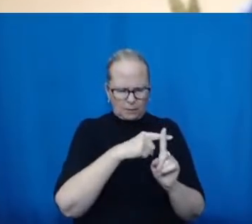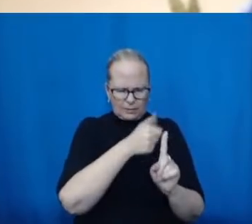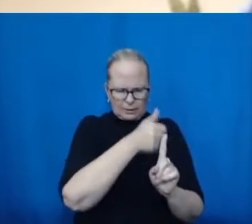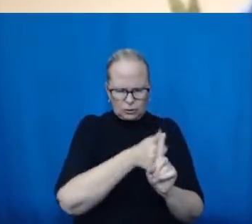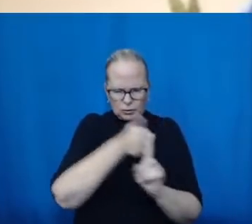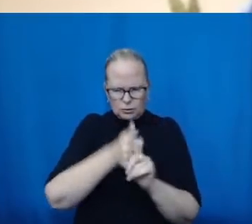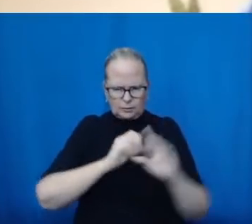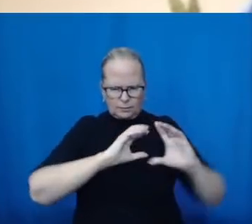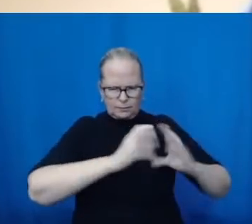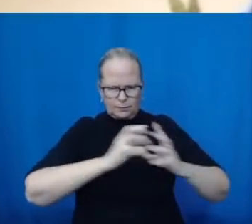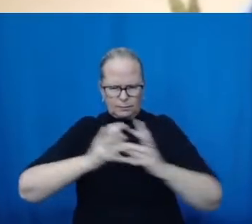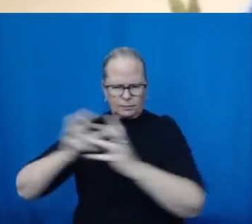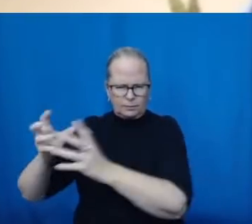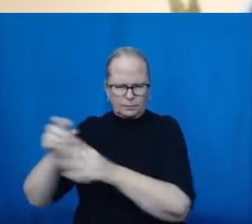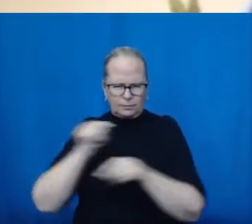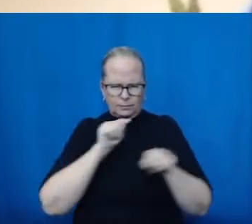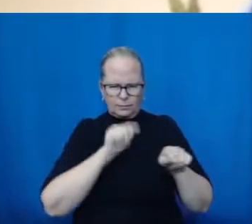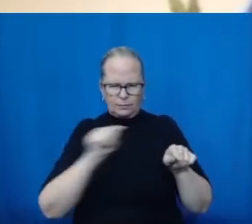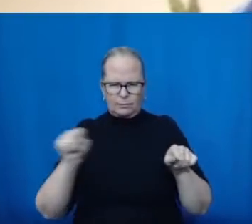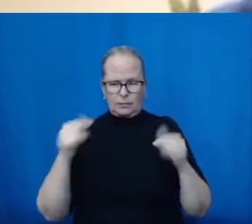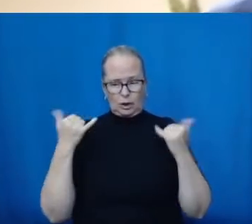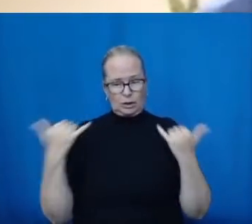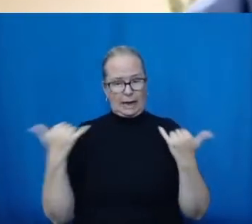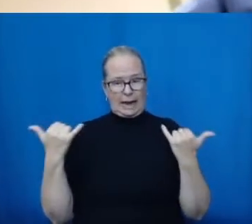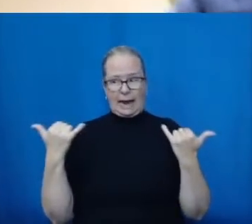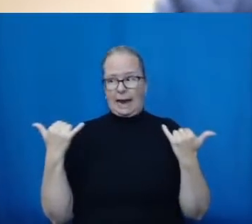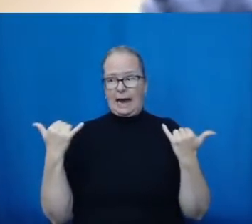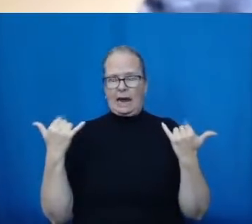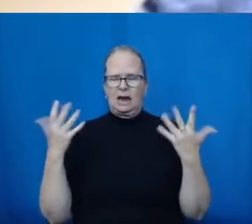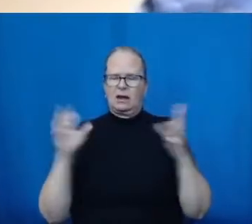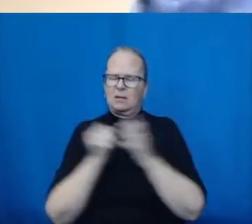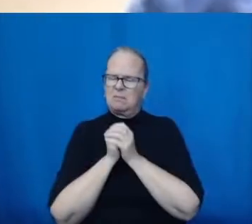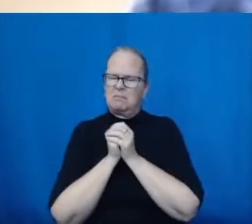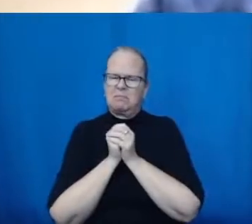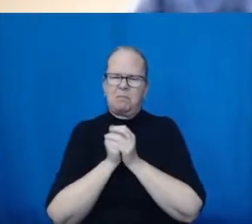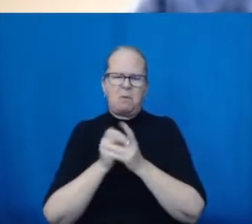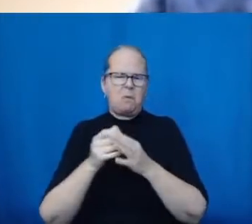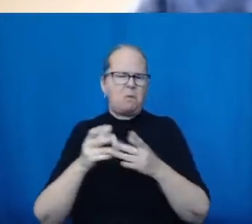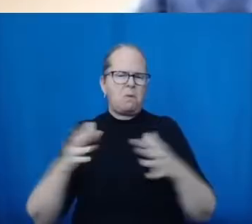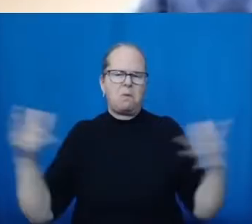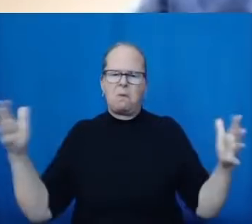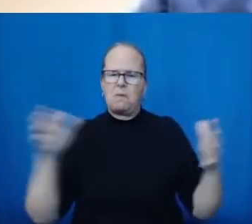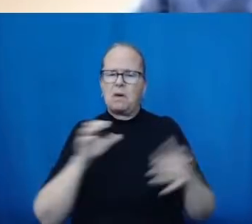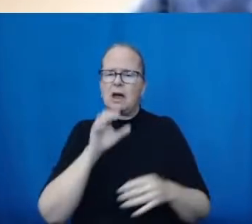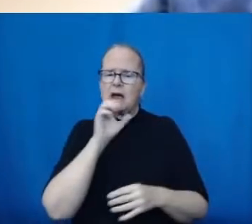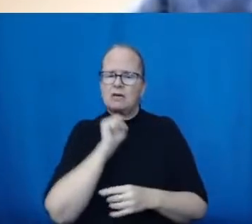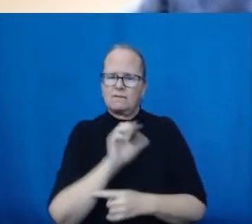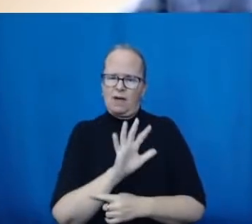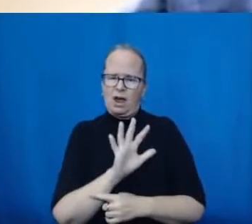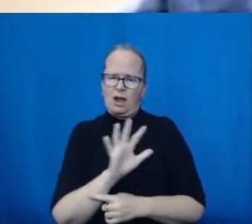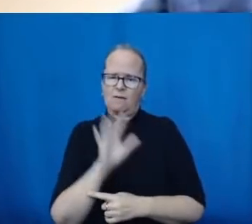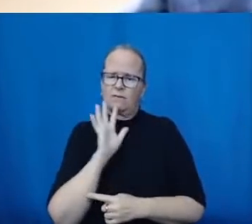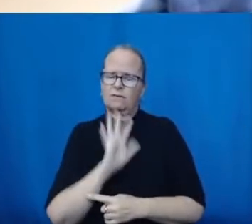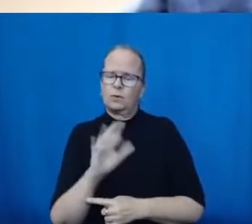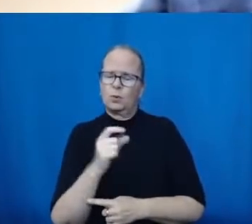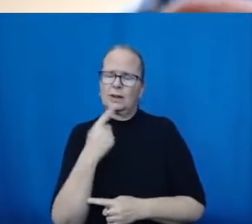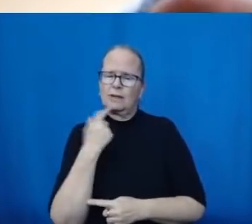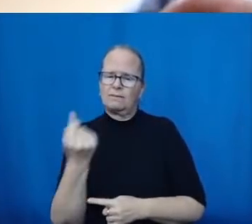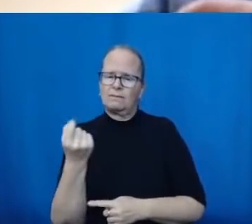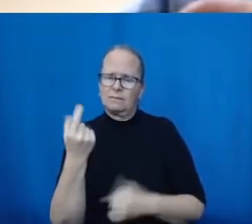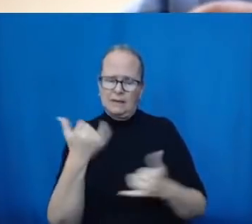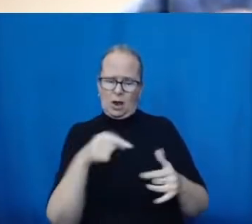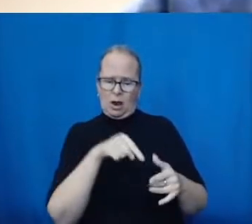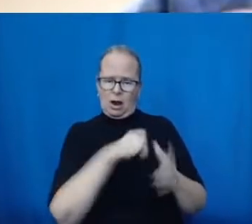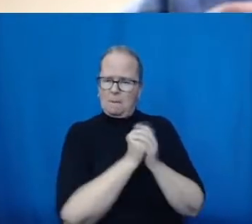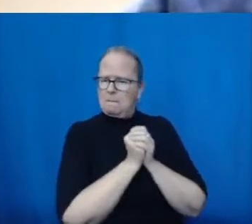massive exponential growth in our 5 to 11 years. That's not surprising. We know that kids, despite what